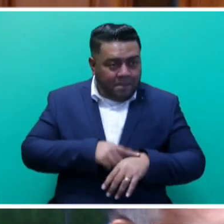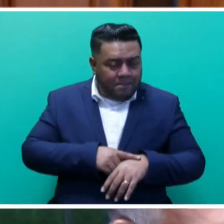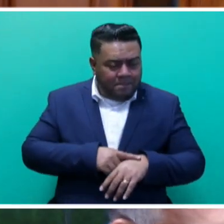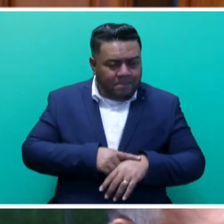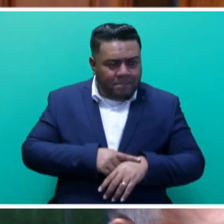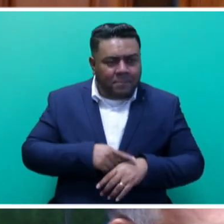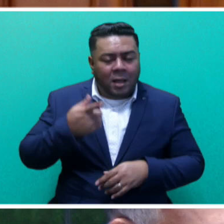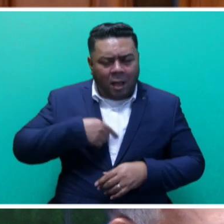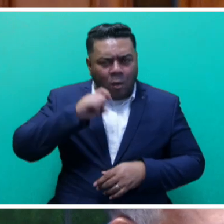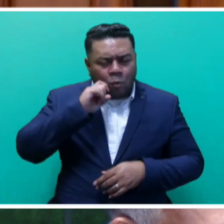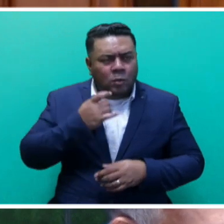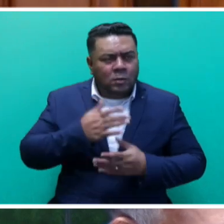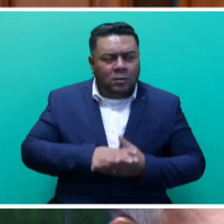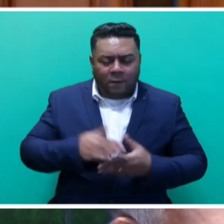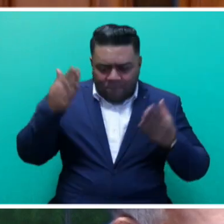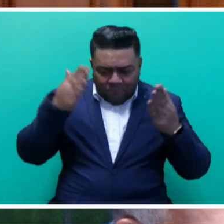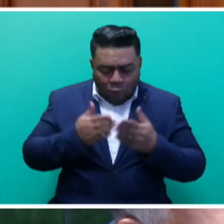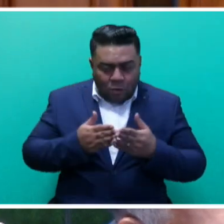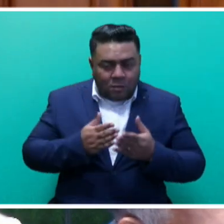I will focus